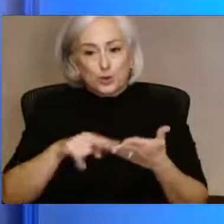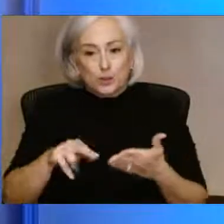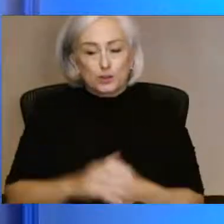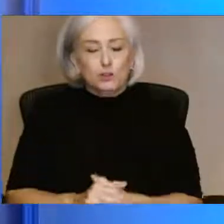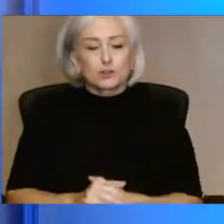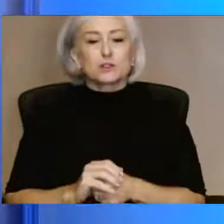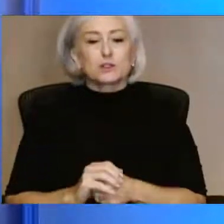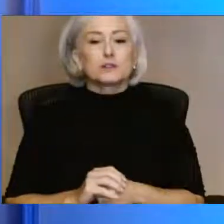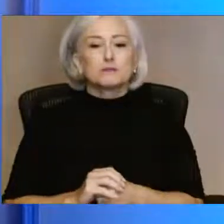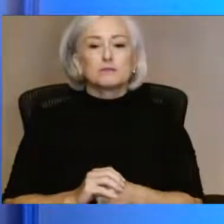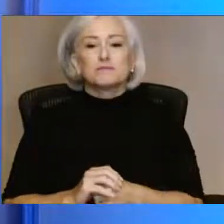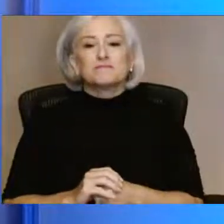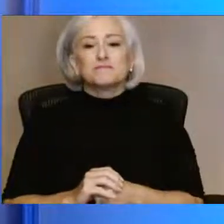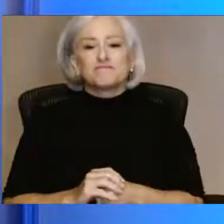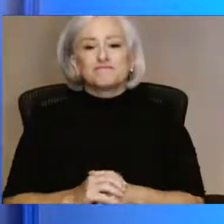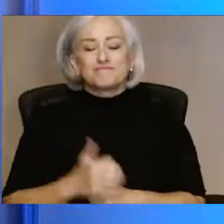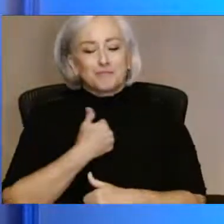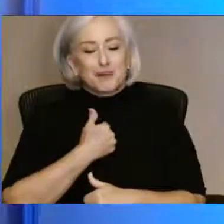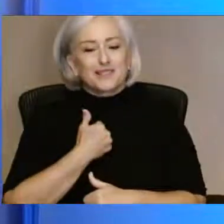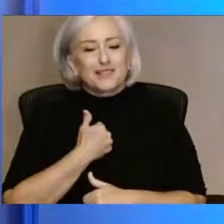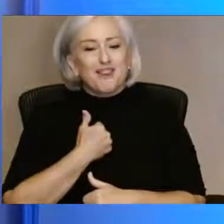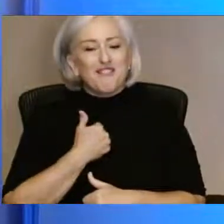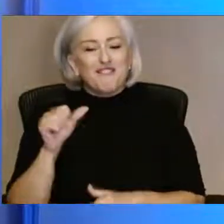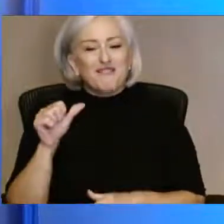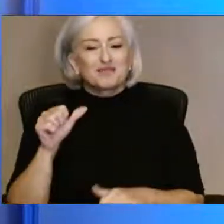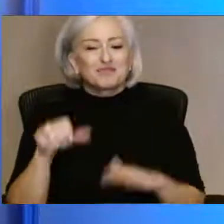so I'm a basic scientist,